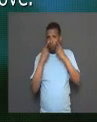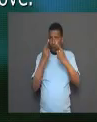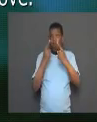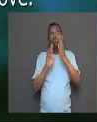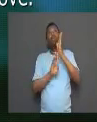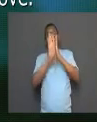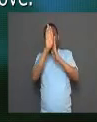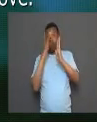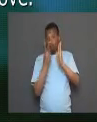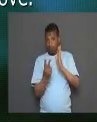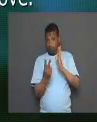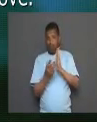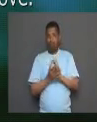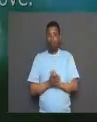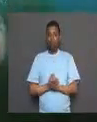vertically above.